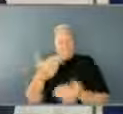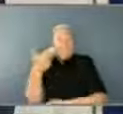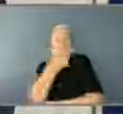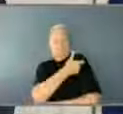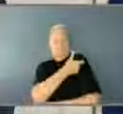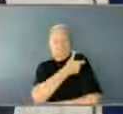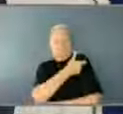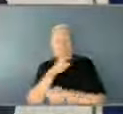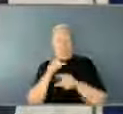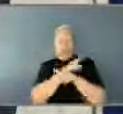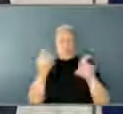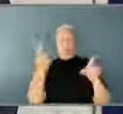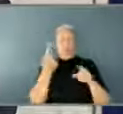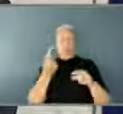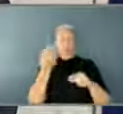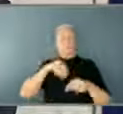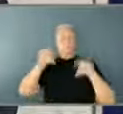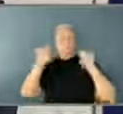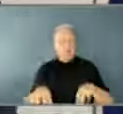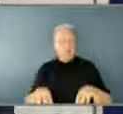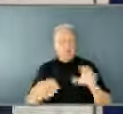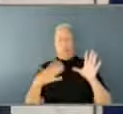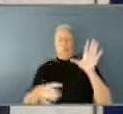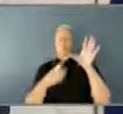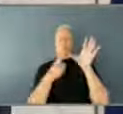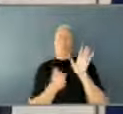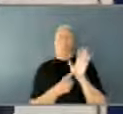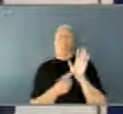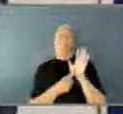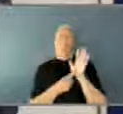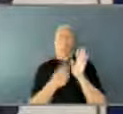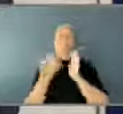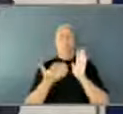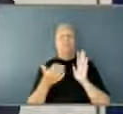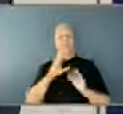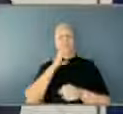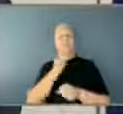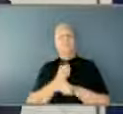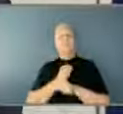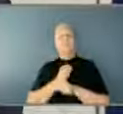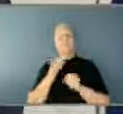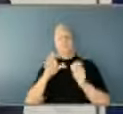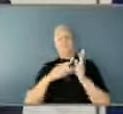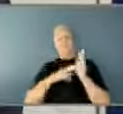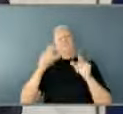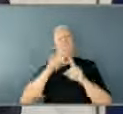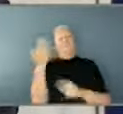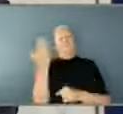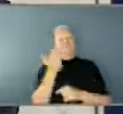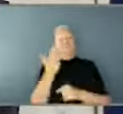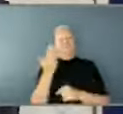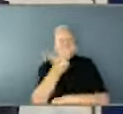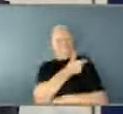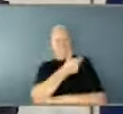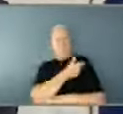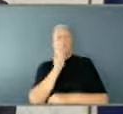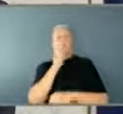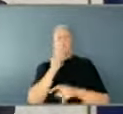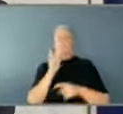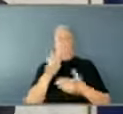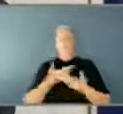maximum level of coverage. That means the government will provide COVID-19 vaccinations free to all visa holders